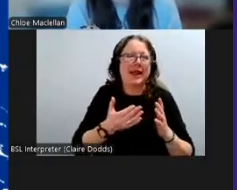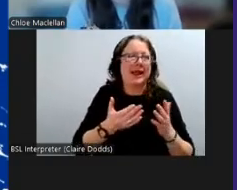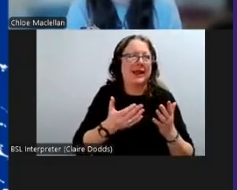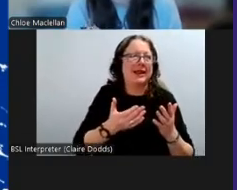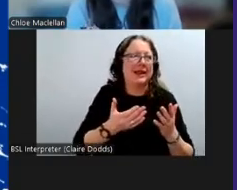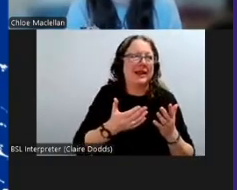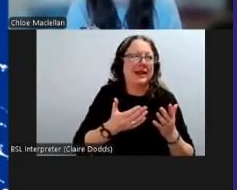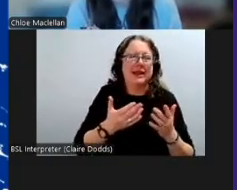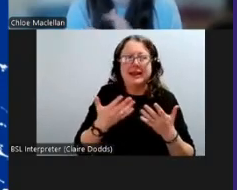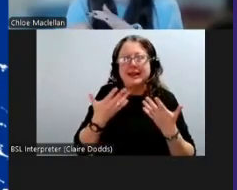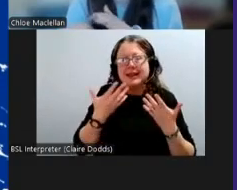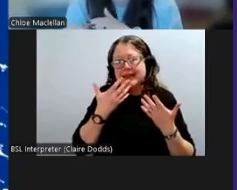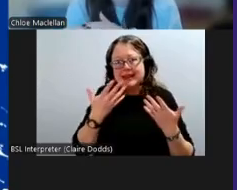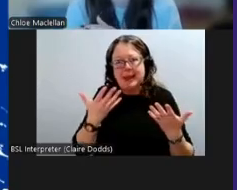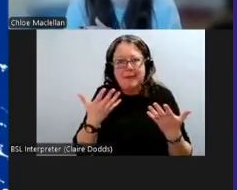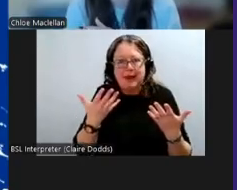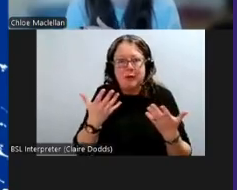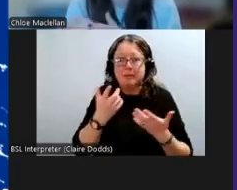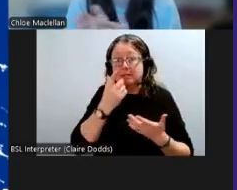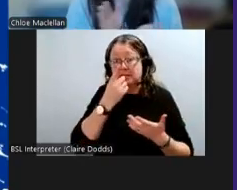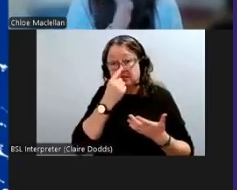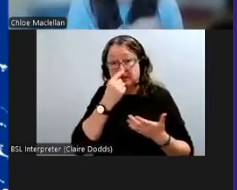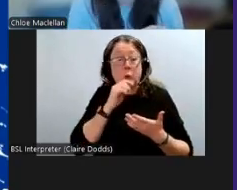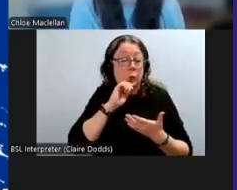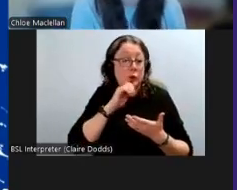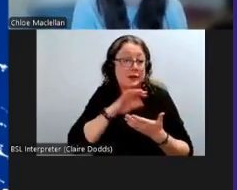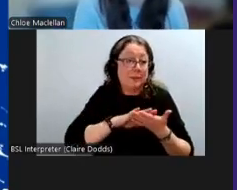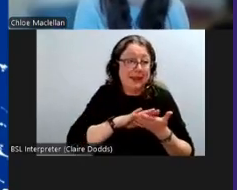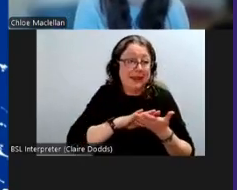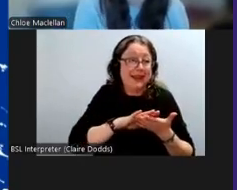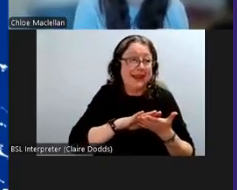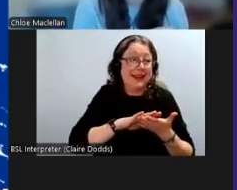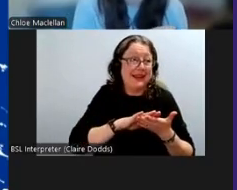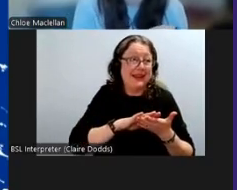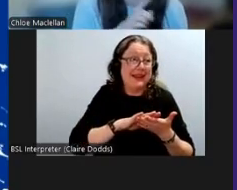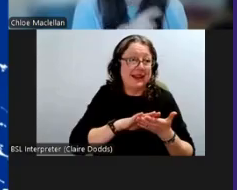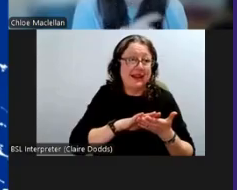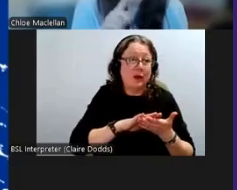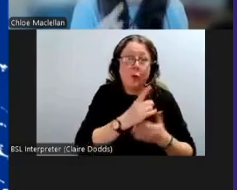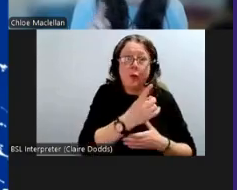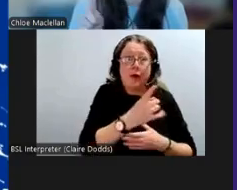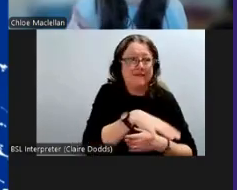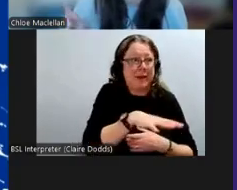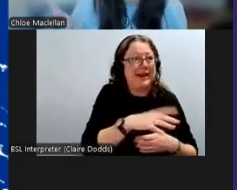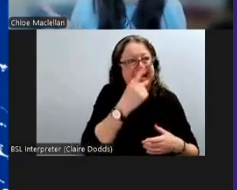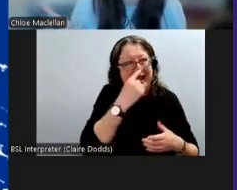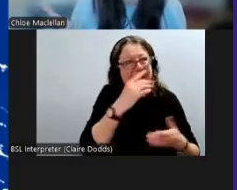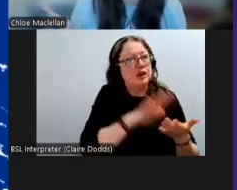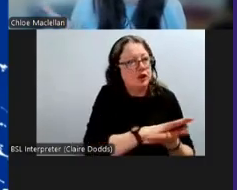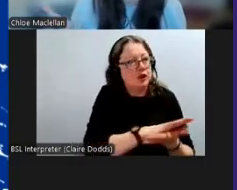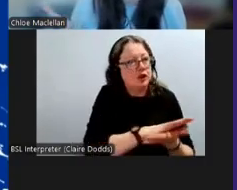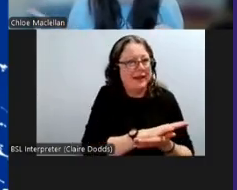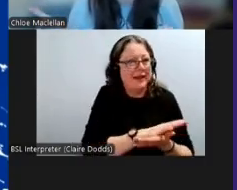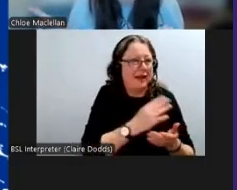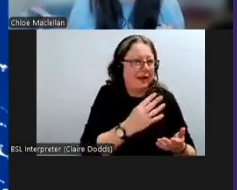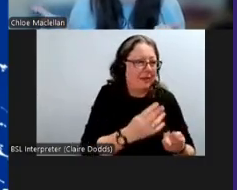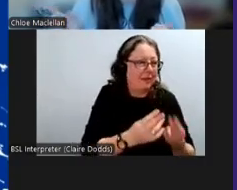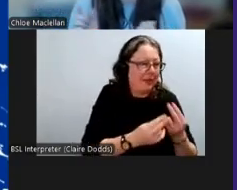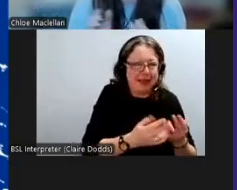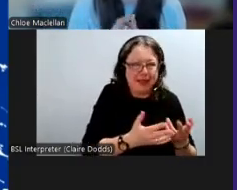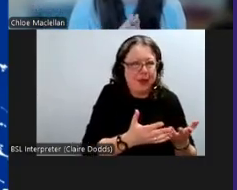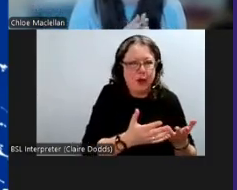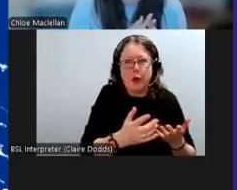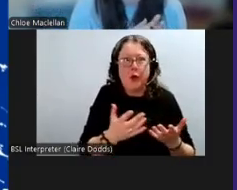a great day out in a cafe and having lunch in a cafe, or 10 families having a great day out and making £1 from each of those families in